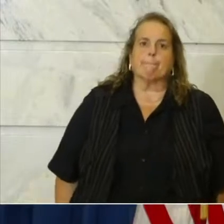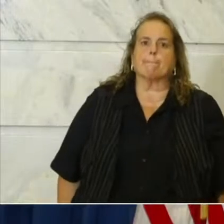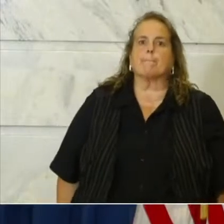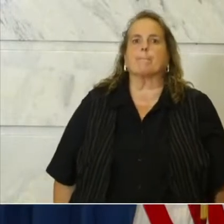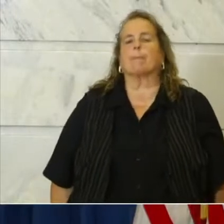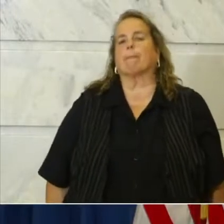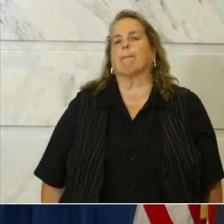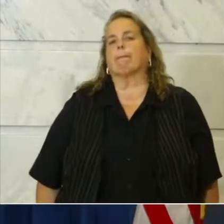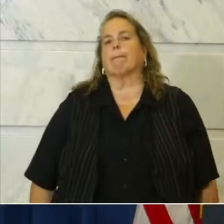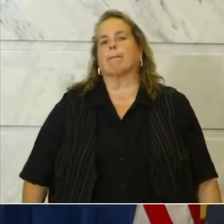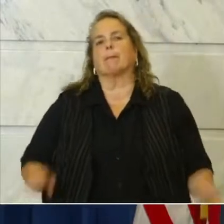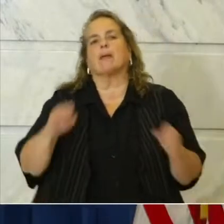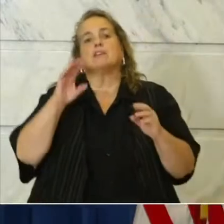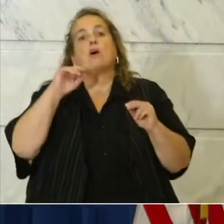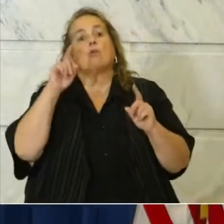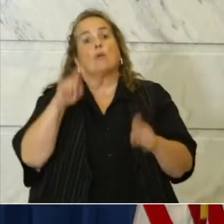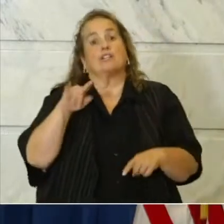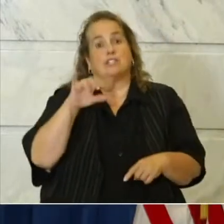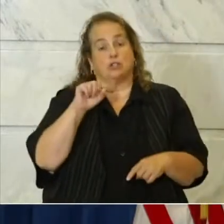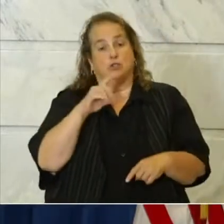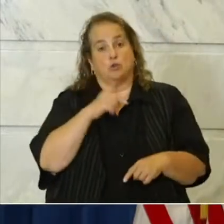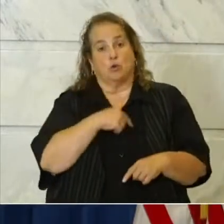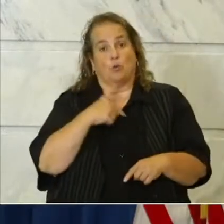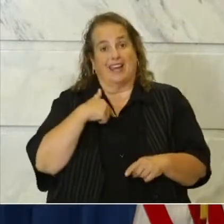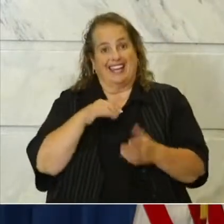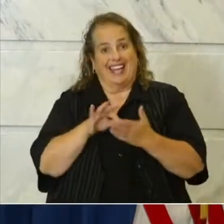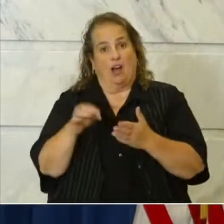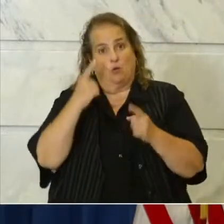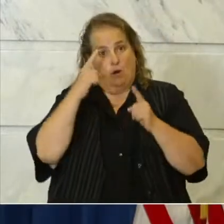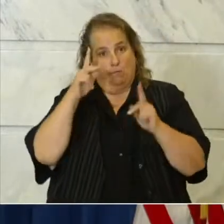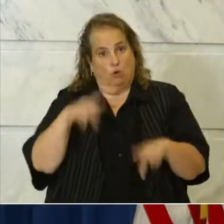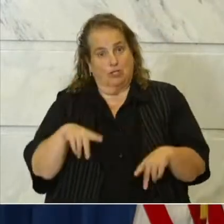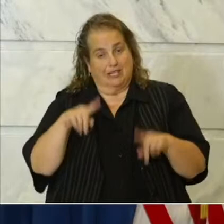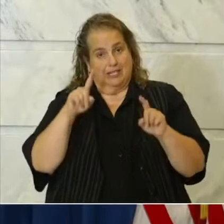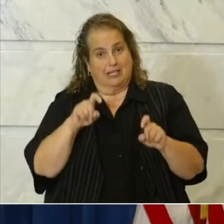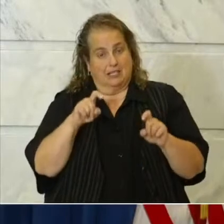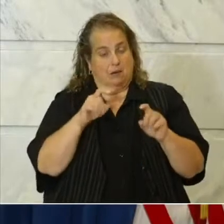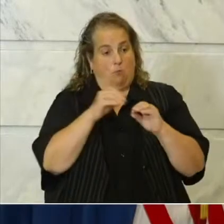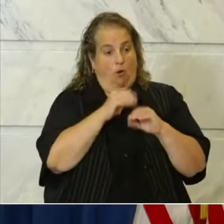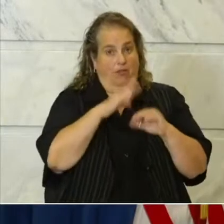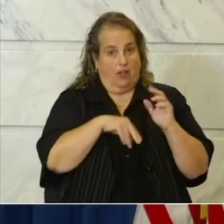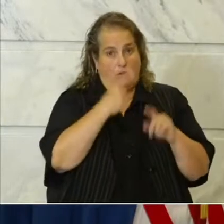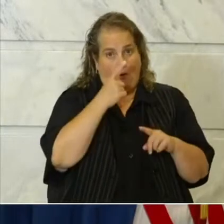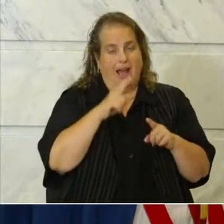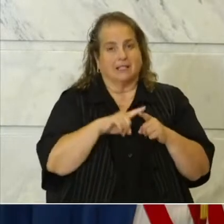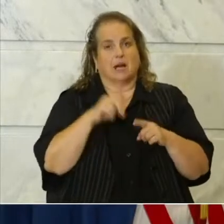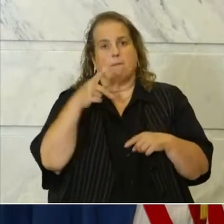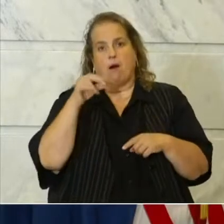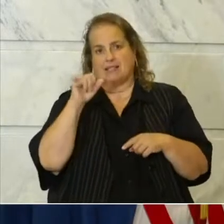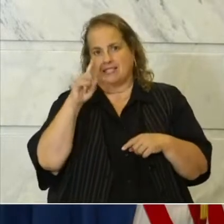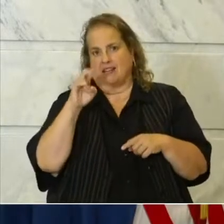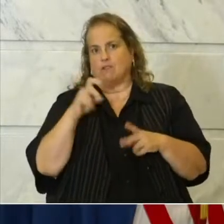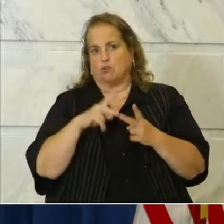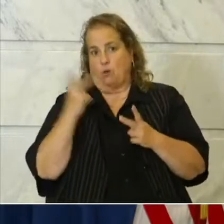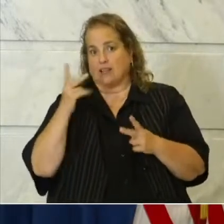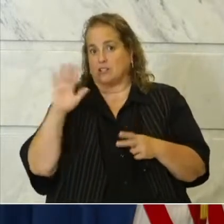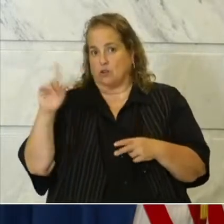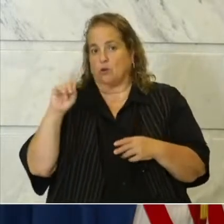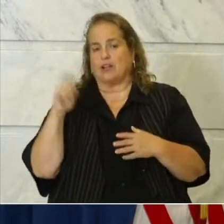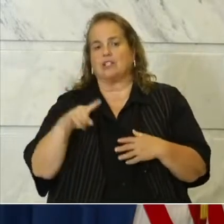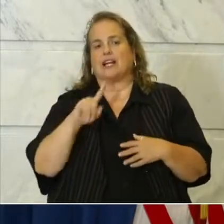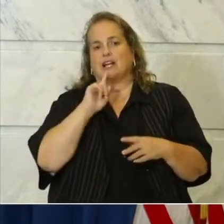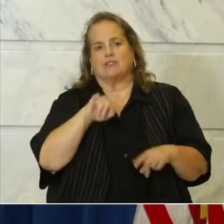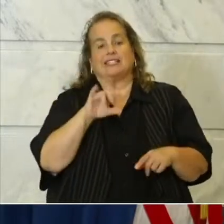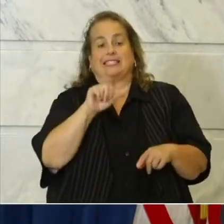So the question is, do we count one person tested more than once as a positive more than one time? Pretty much, right? And the answer is